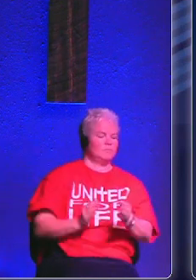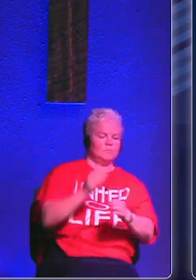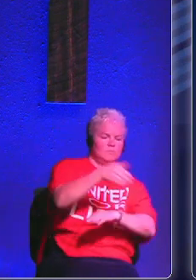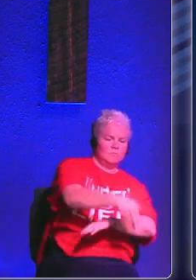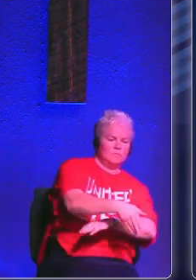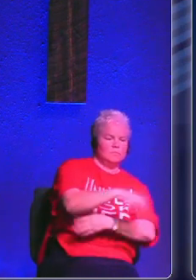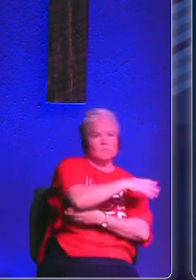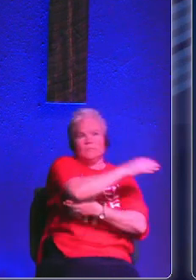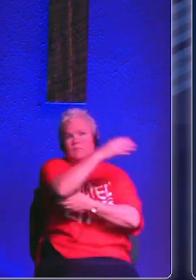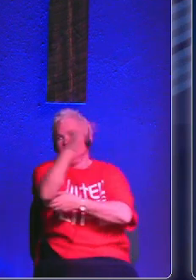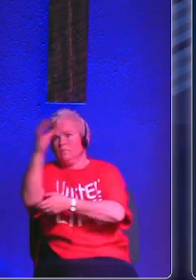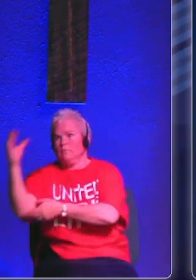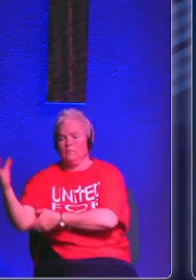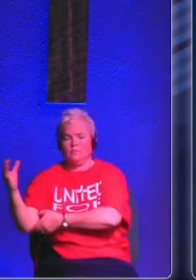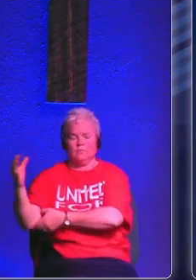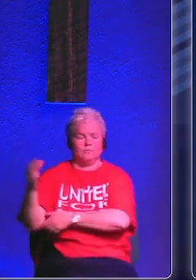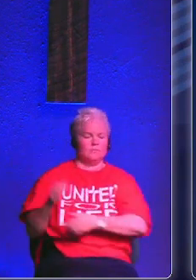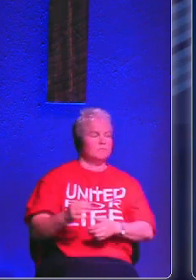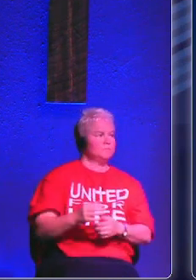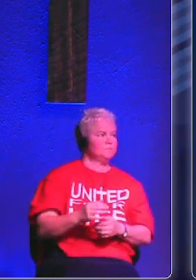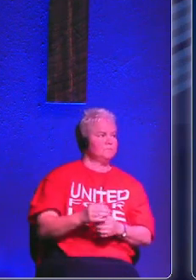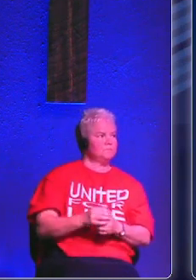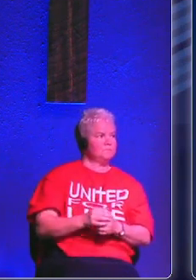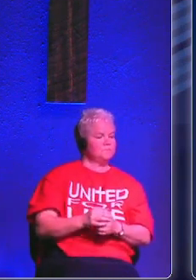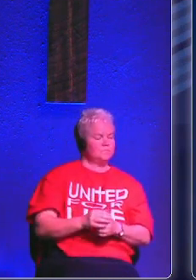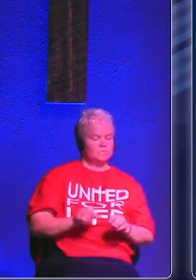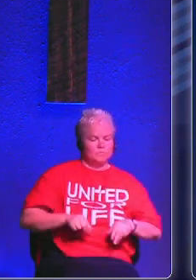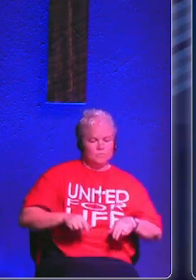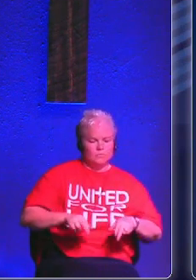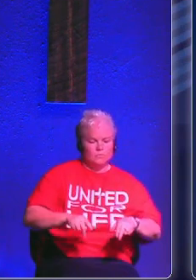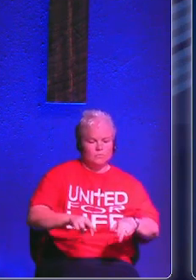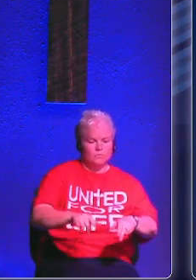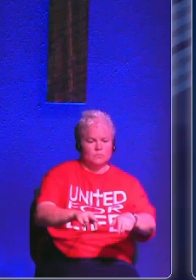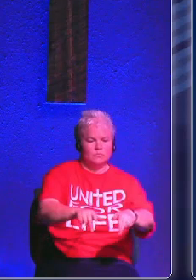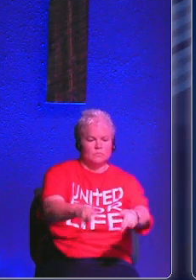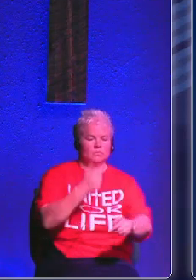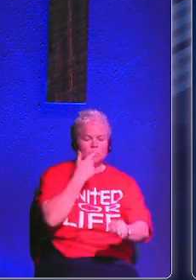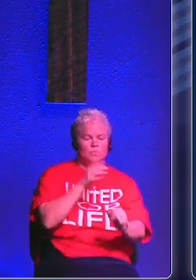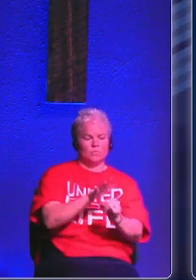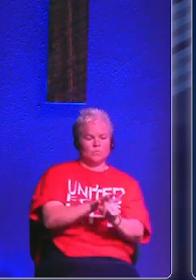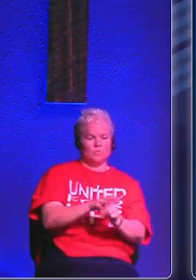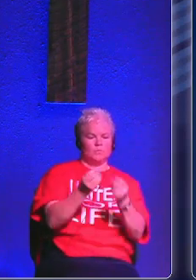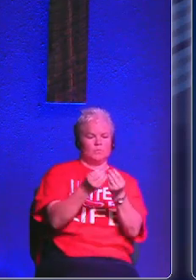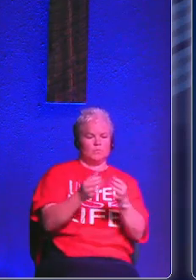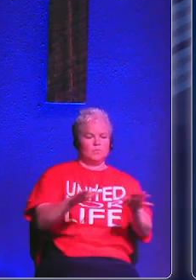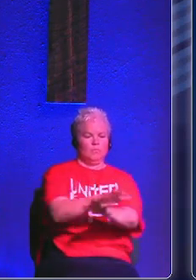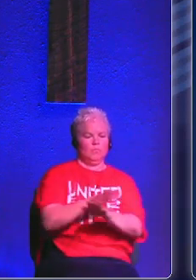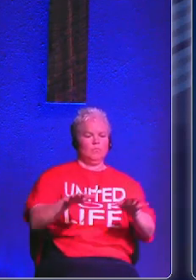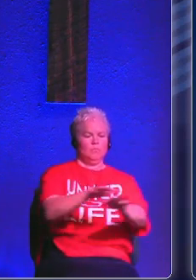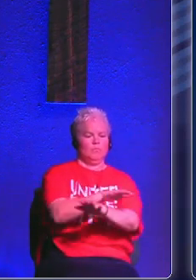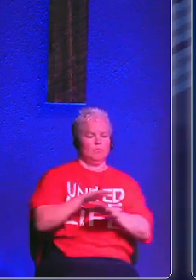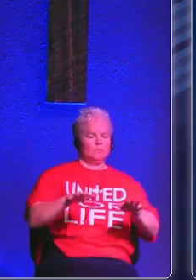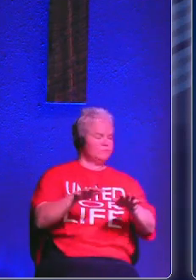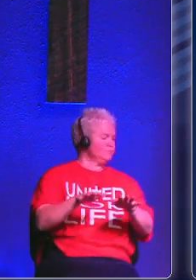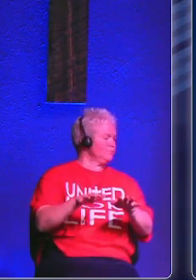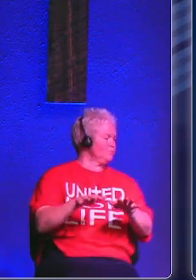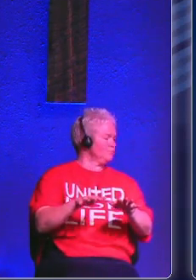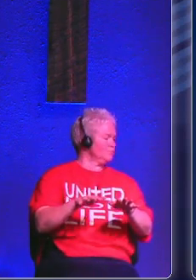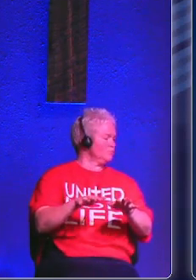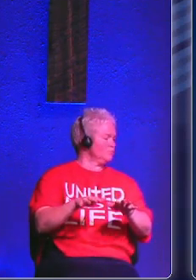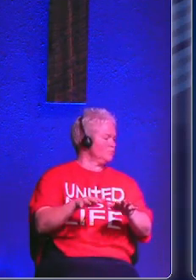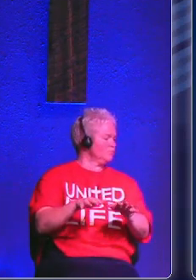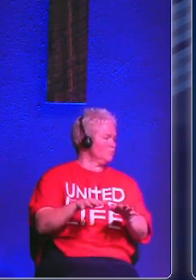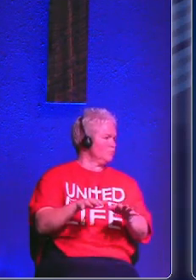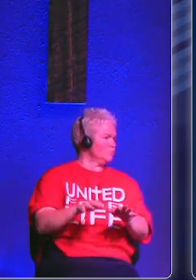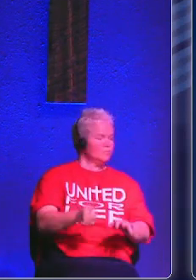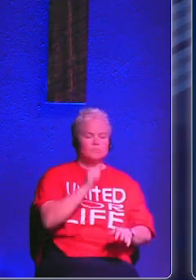was cross the wilderness to get to the edge of the wilderness so they could walk into the promised land.